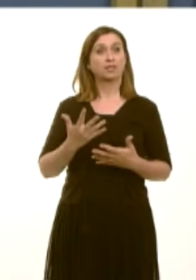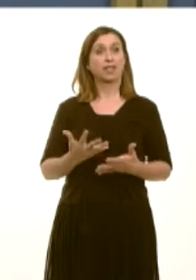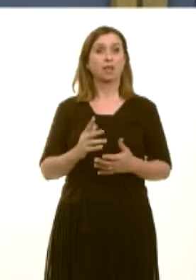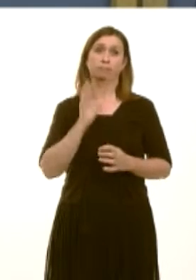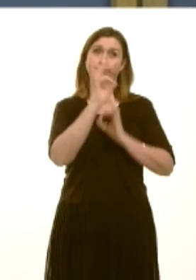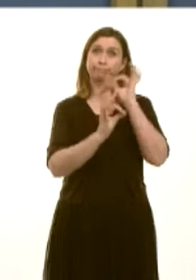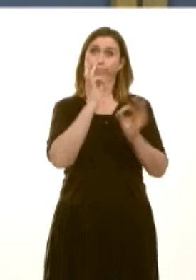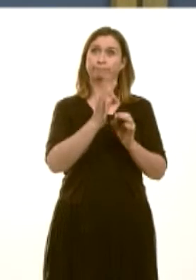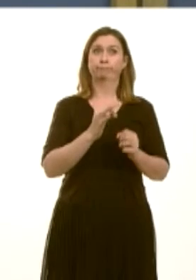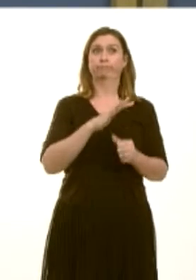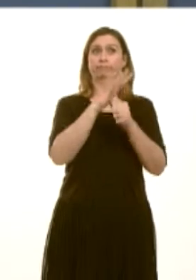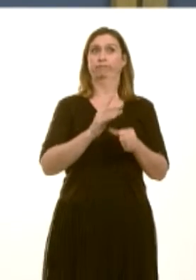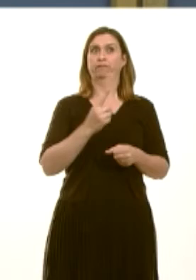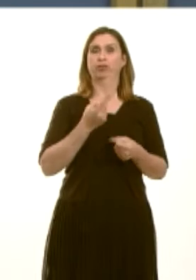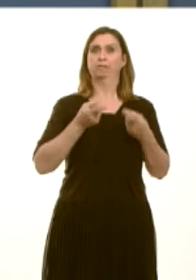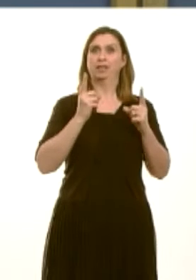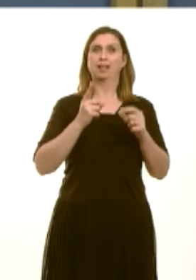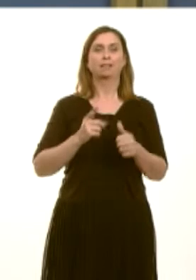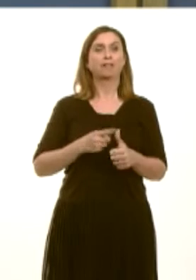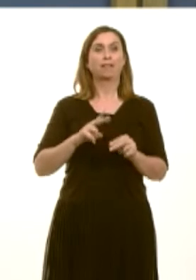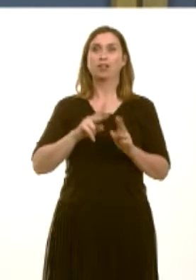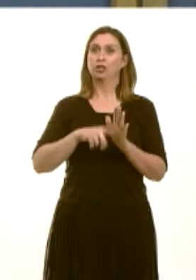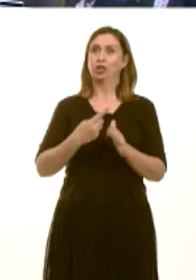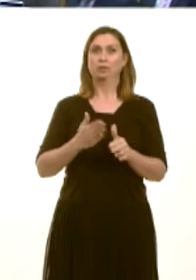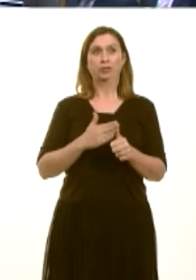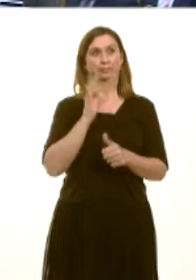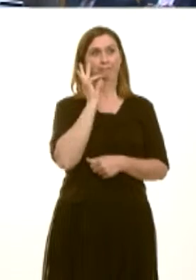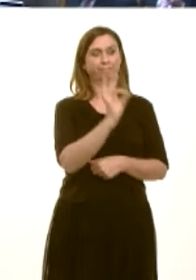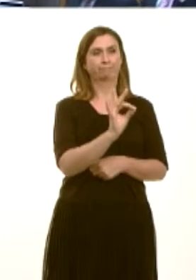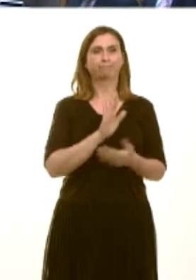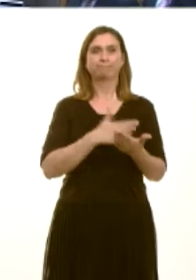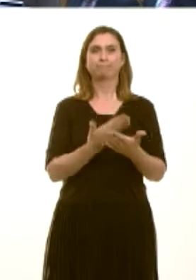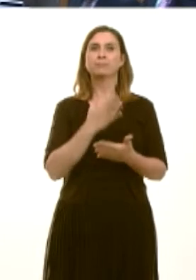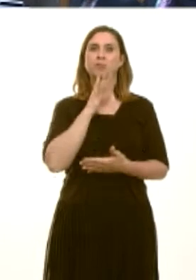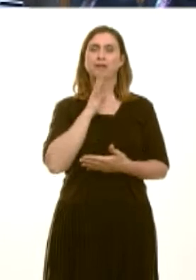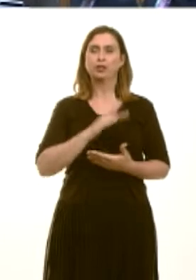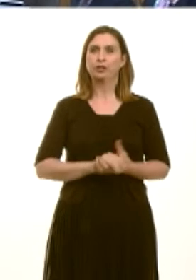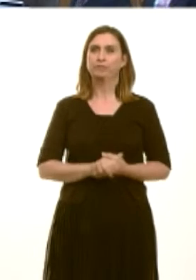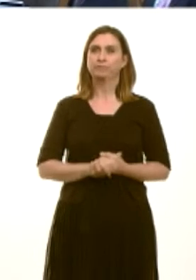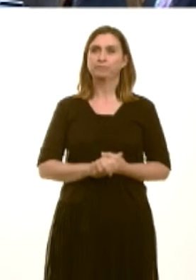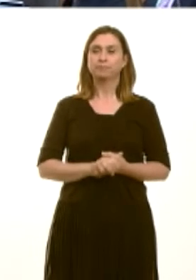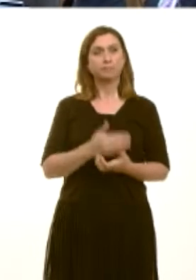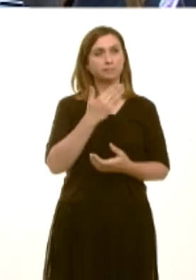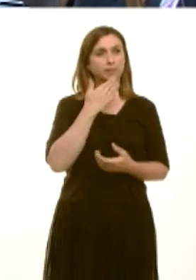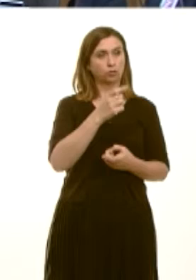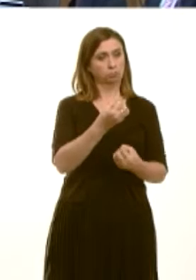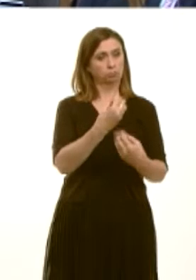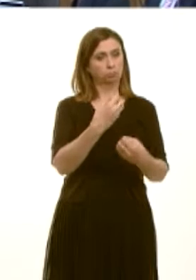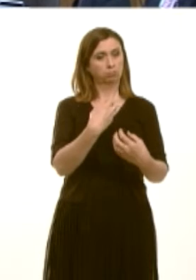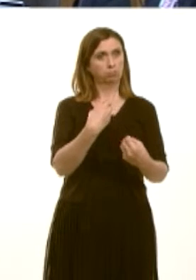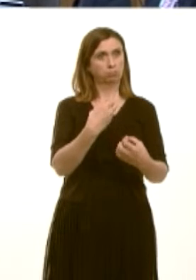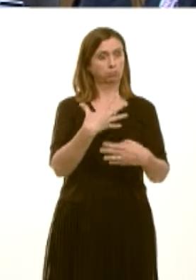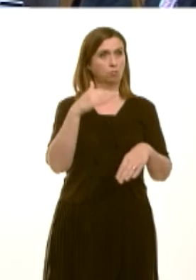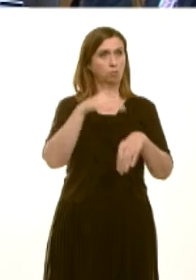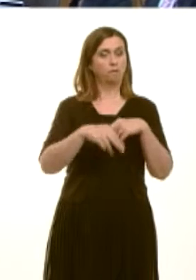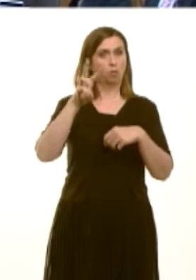And first question this afternoon is Alan Fred Jones. Diolch. Thank you. Will the First Minister make a statement on the implications of the reduction in the